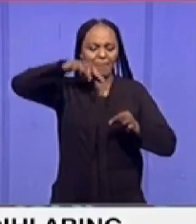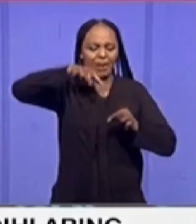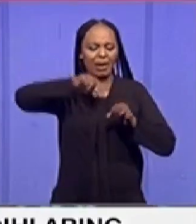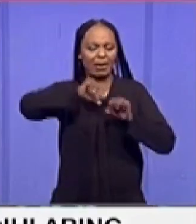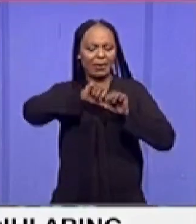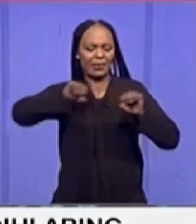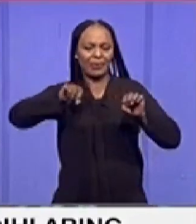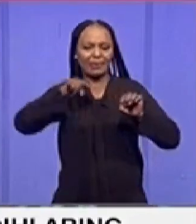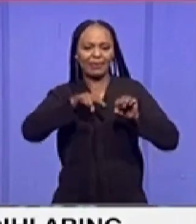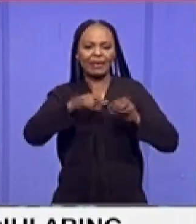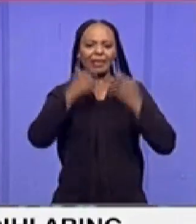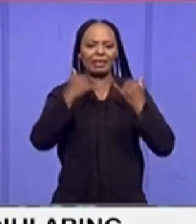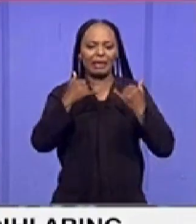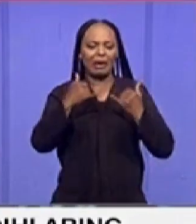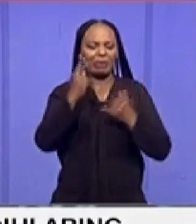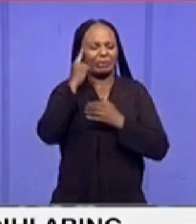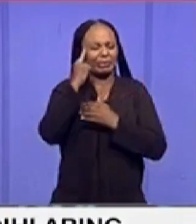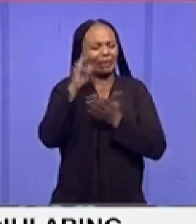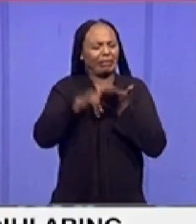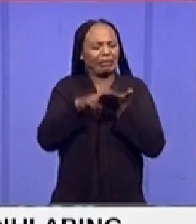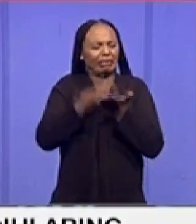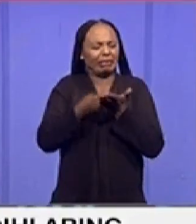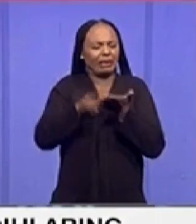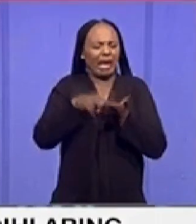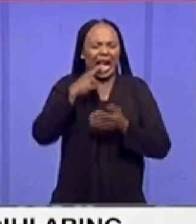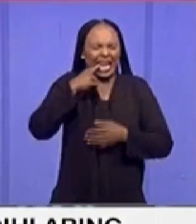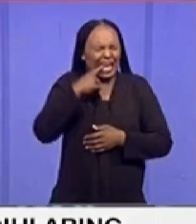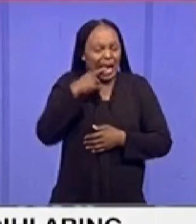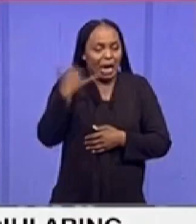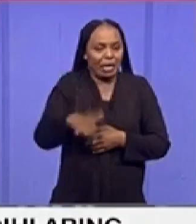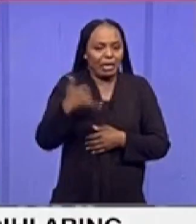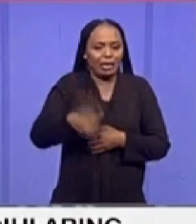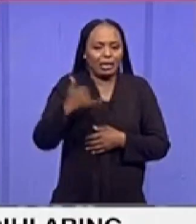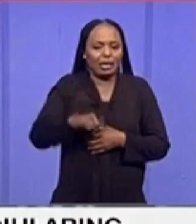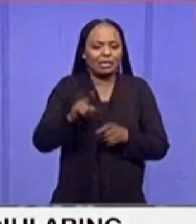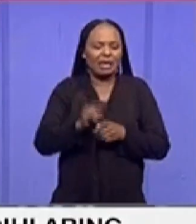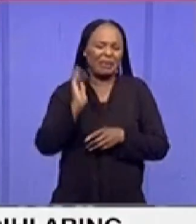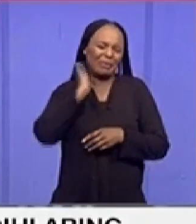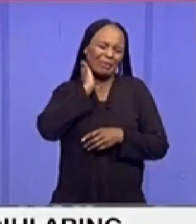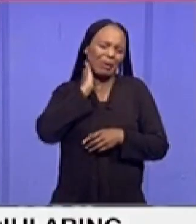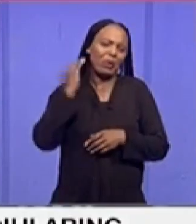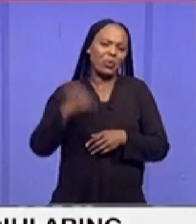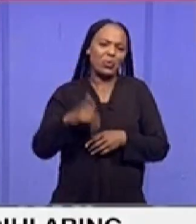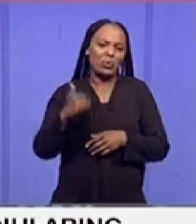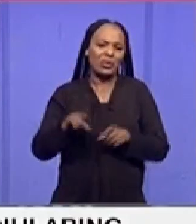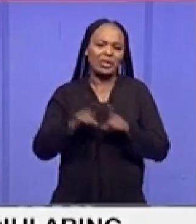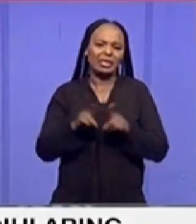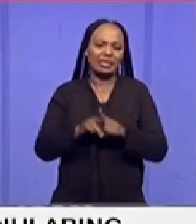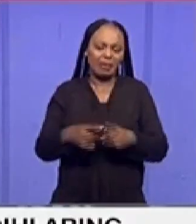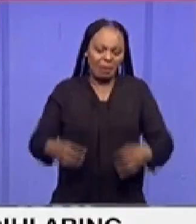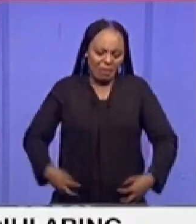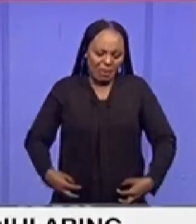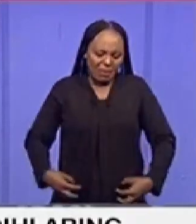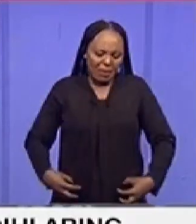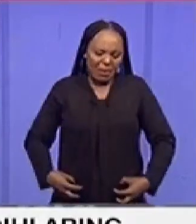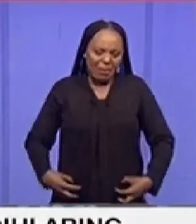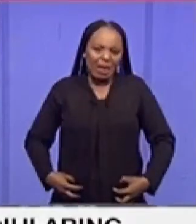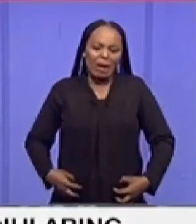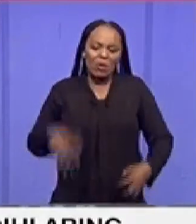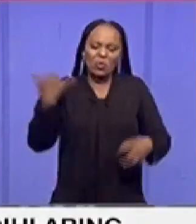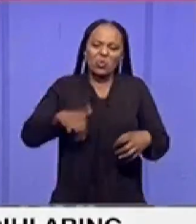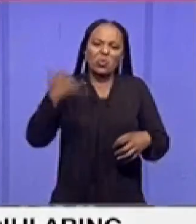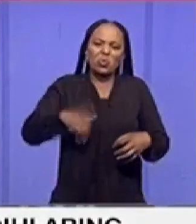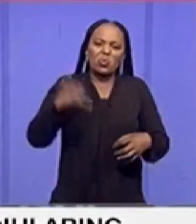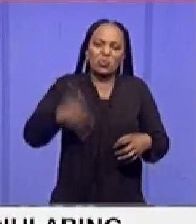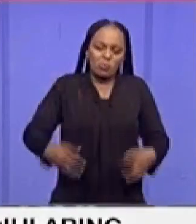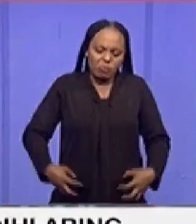robale and tamaka e botlhoko go dula ke robetse. Le dipheo tsa ka a ke robala ka lesedi